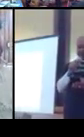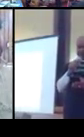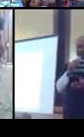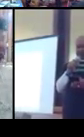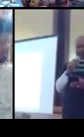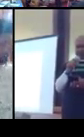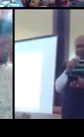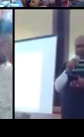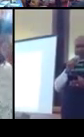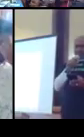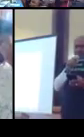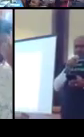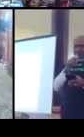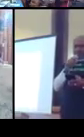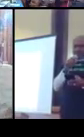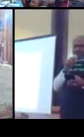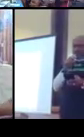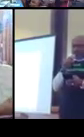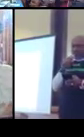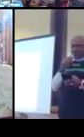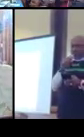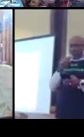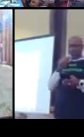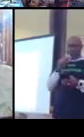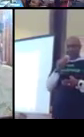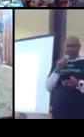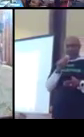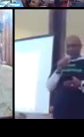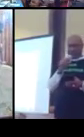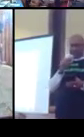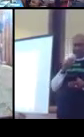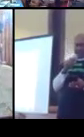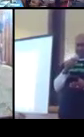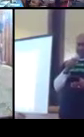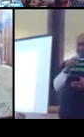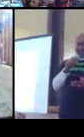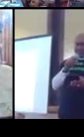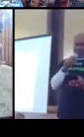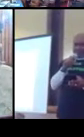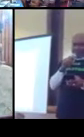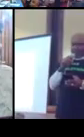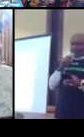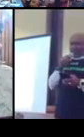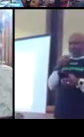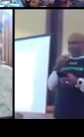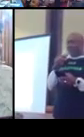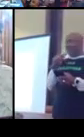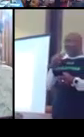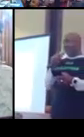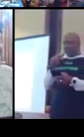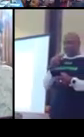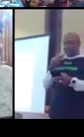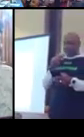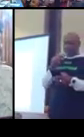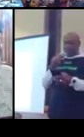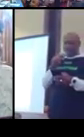Good evening. We hear a lot of beautiful words in rooms like this. We hear about